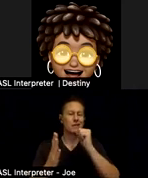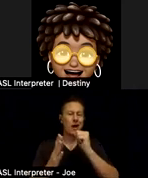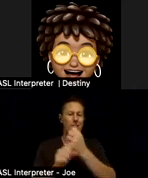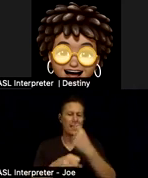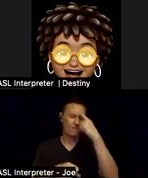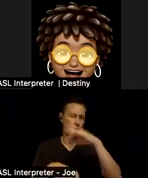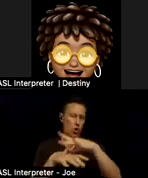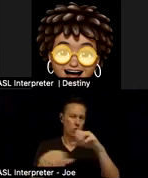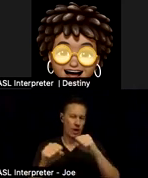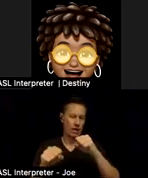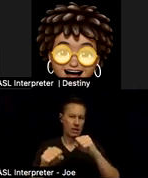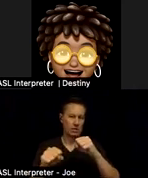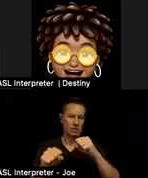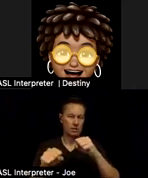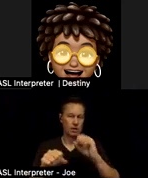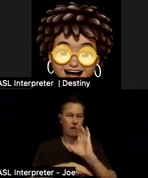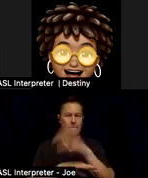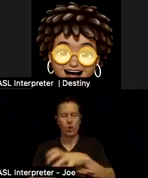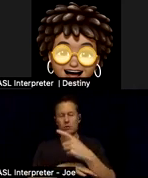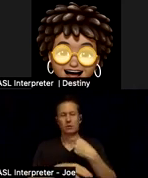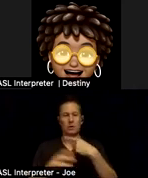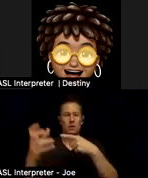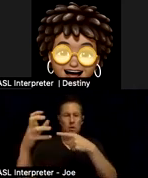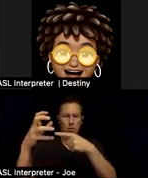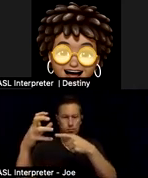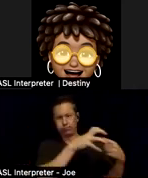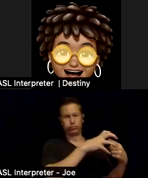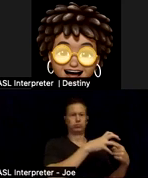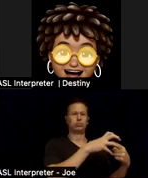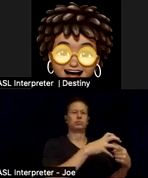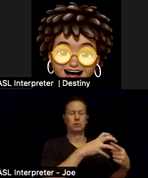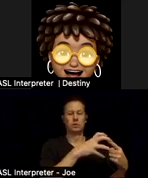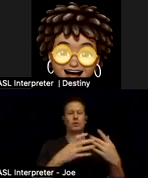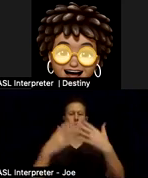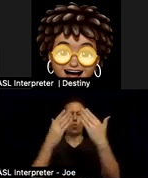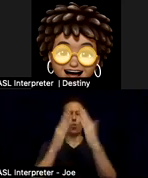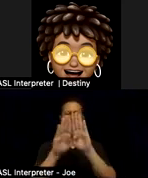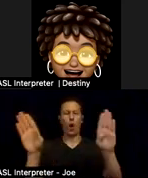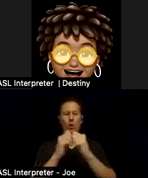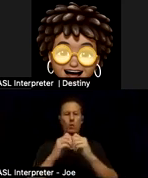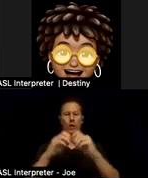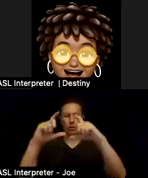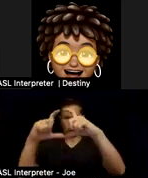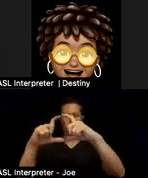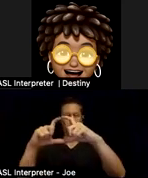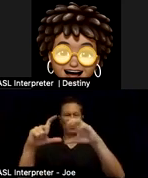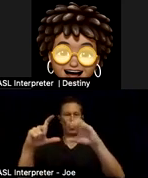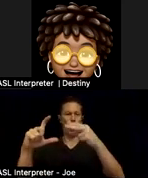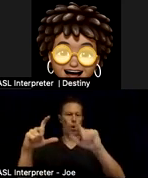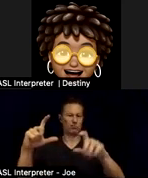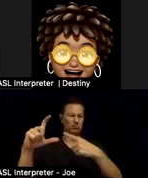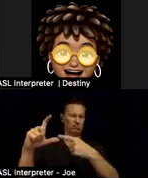just put a hole in the wall the size of the umbrella portion. It just pulls right through.